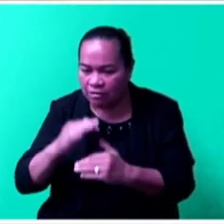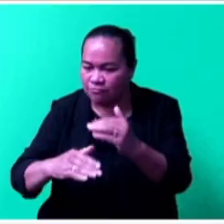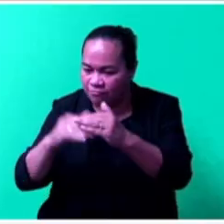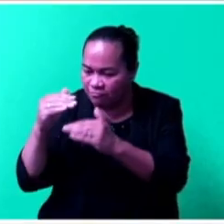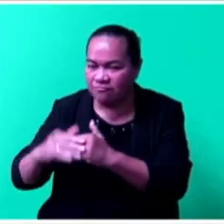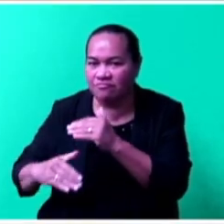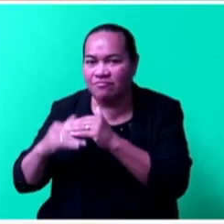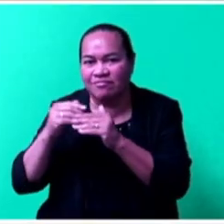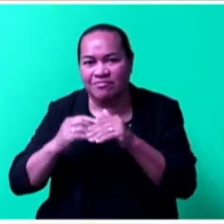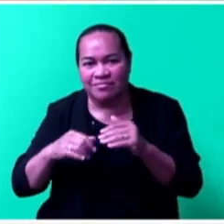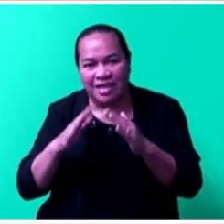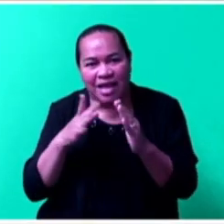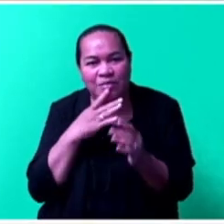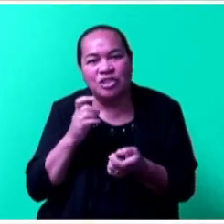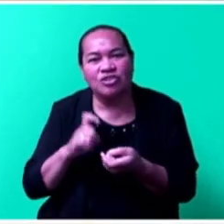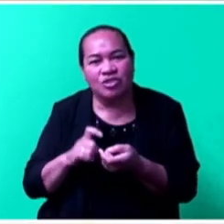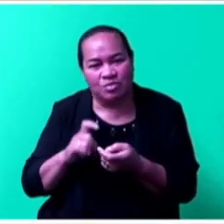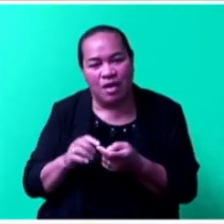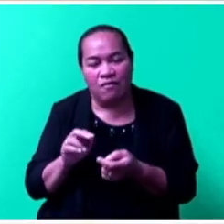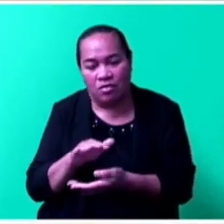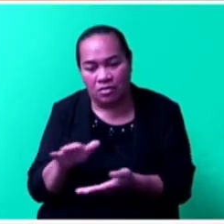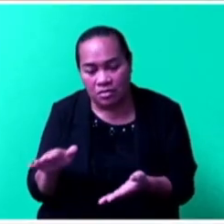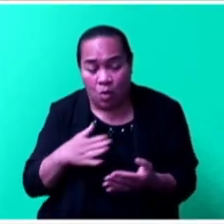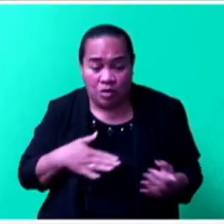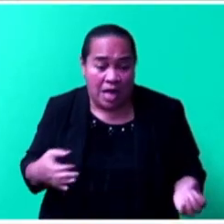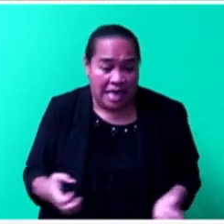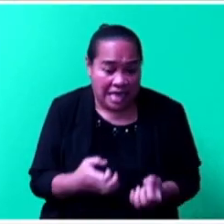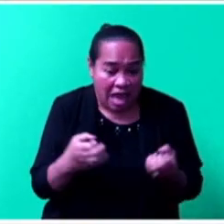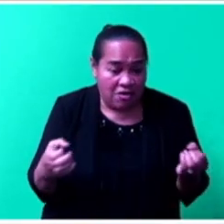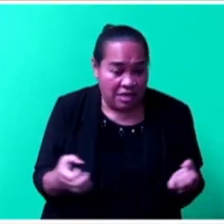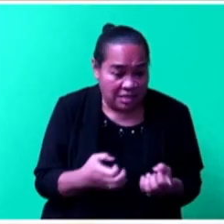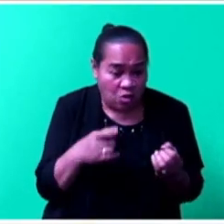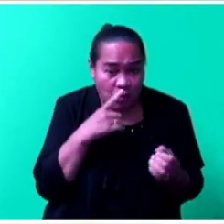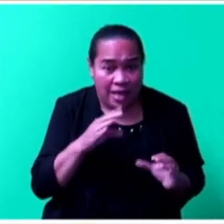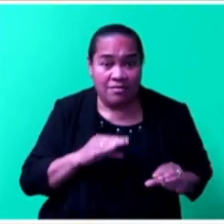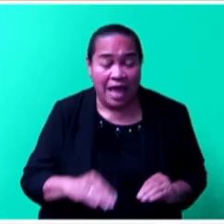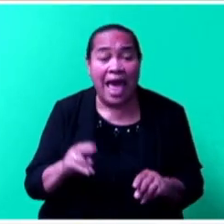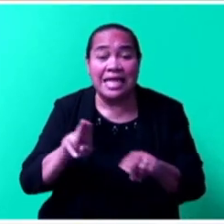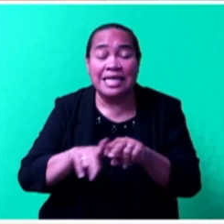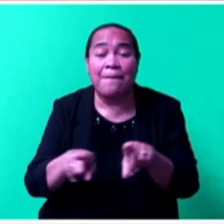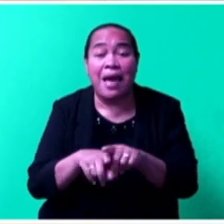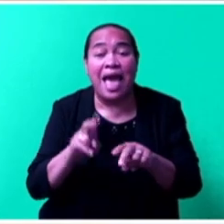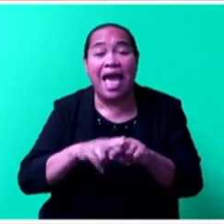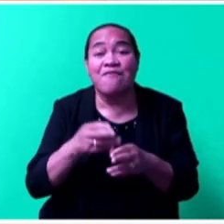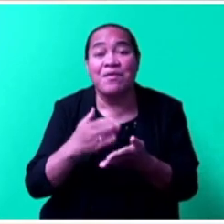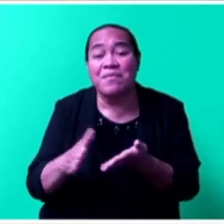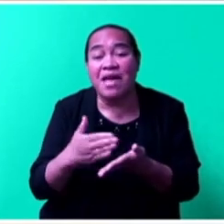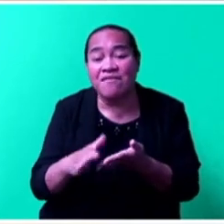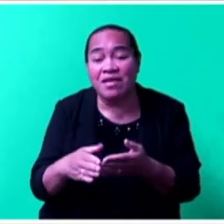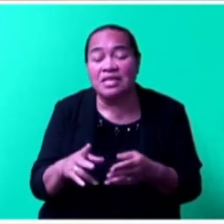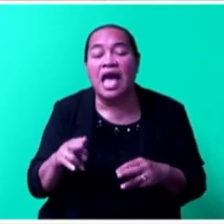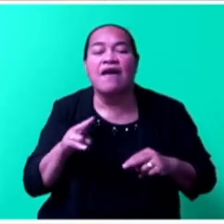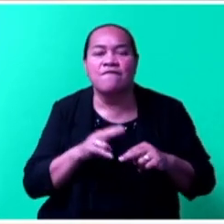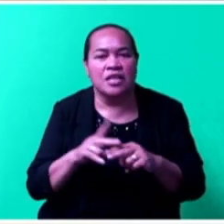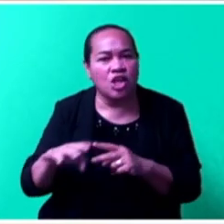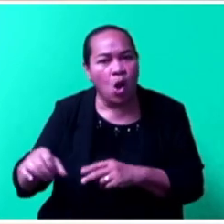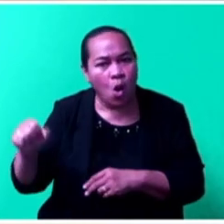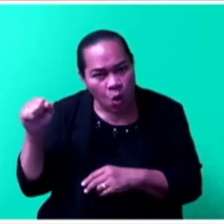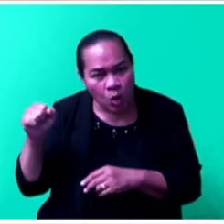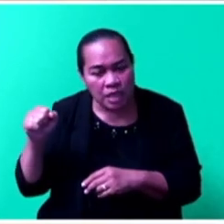solutions. And also we encourage our institutional investors like FNPF and Fijian